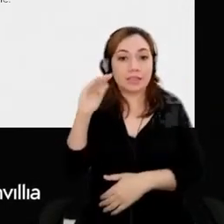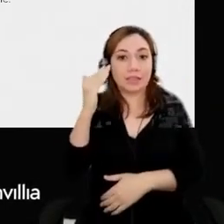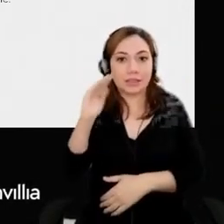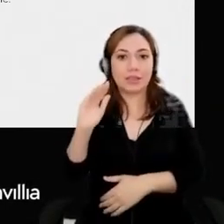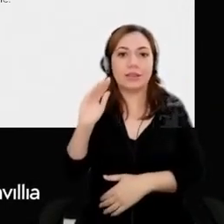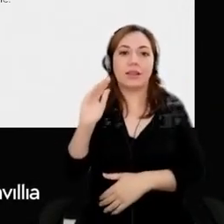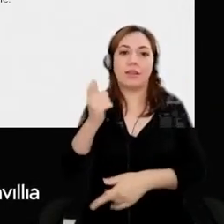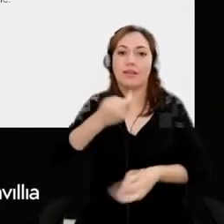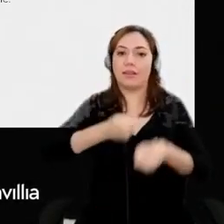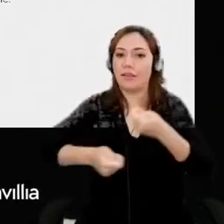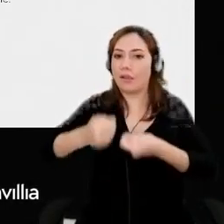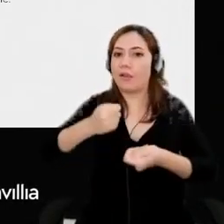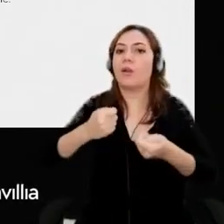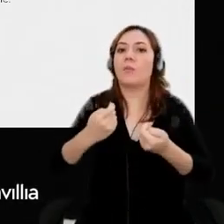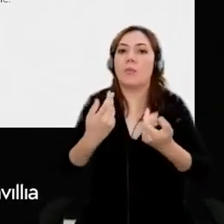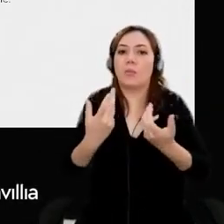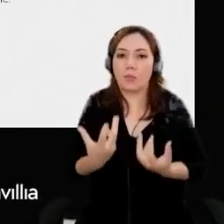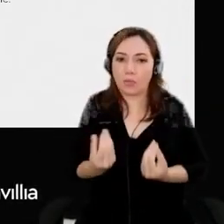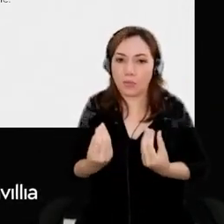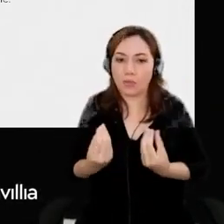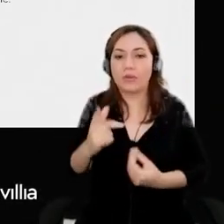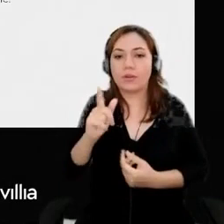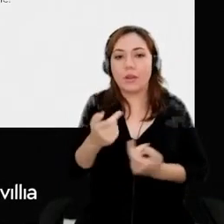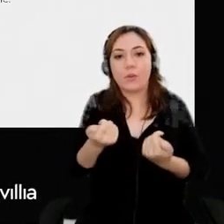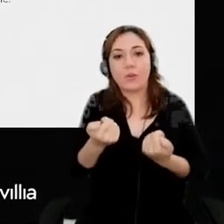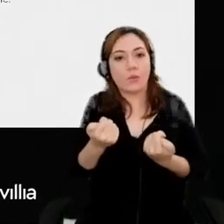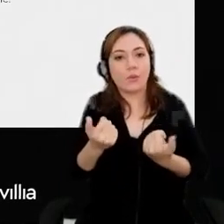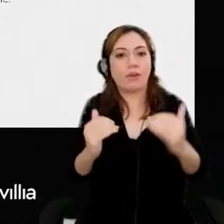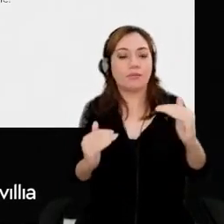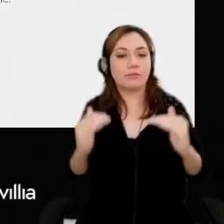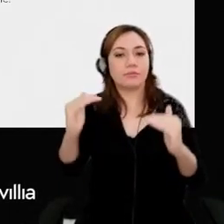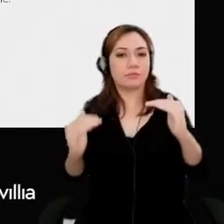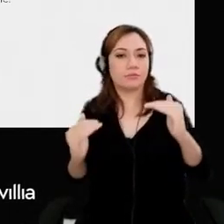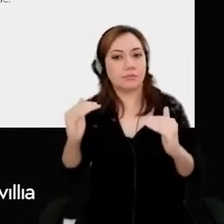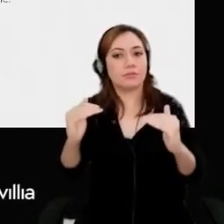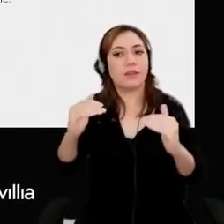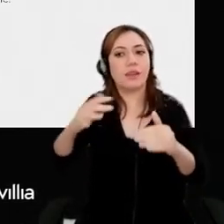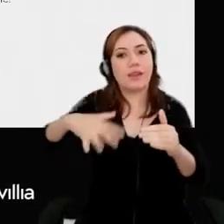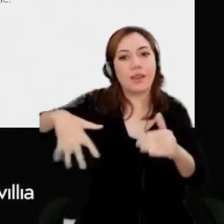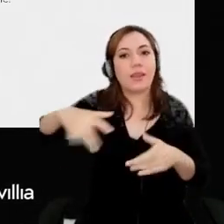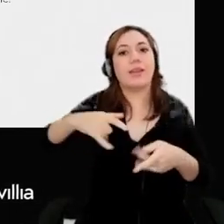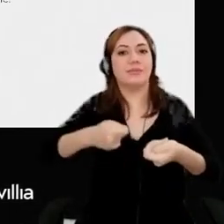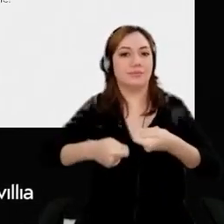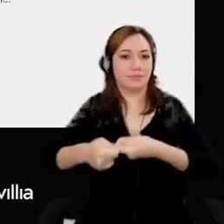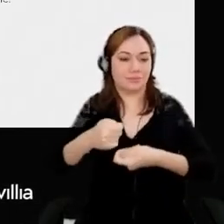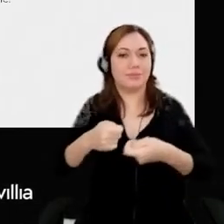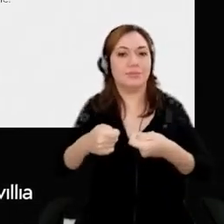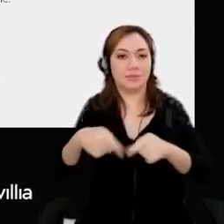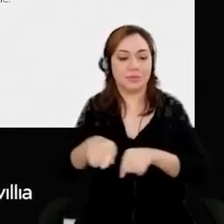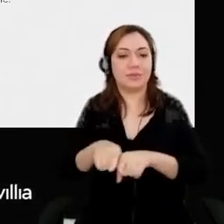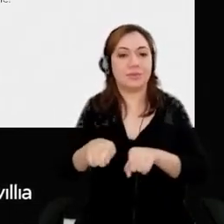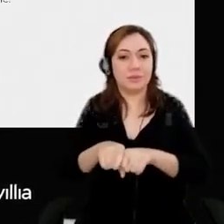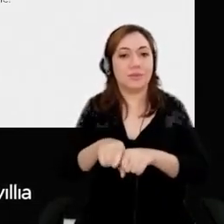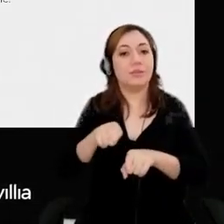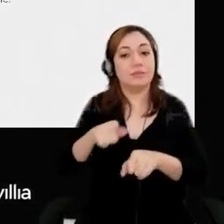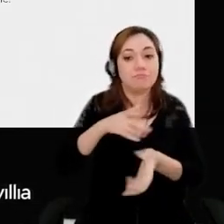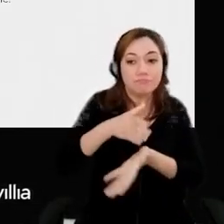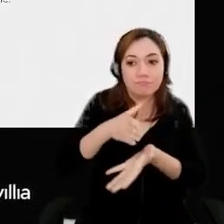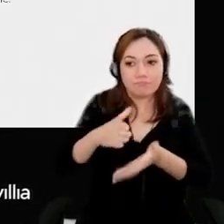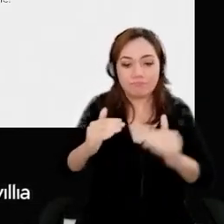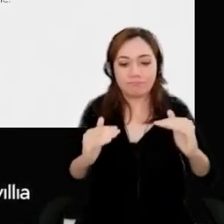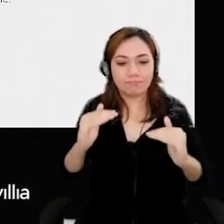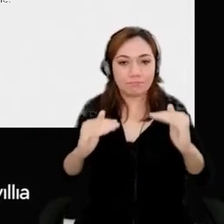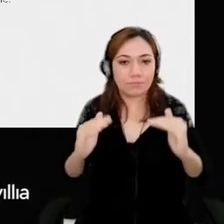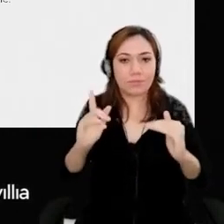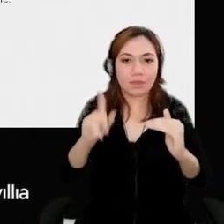almost in the same level of the business areas, to really have the discussions and discuss the opportunities in a high-level